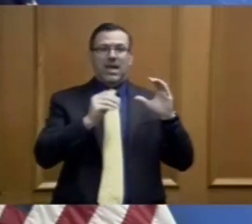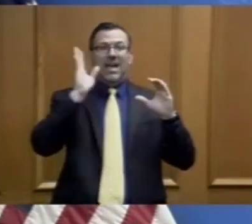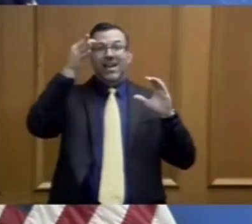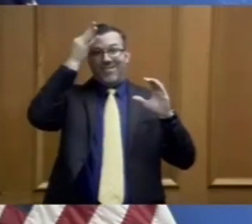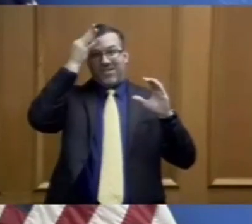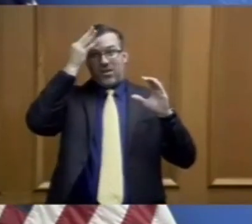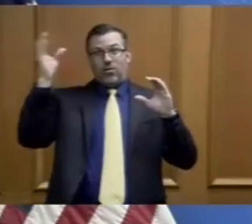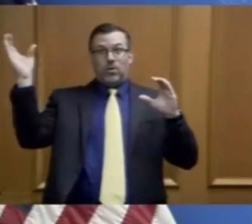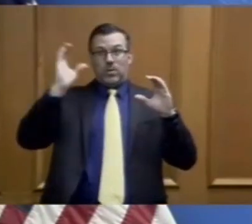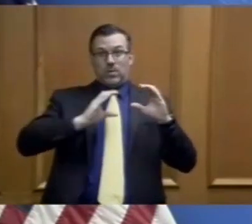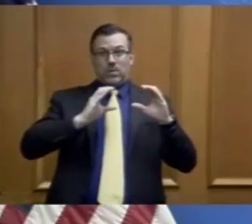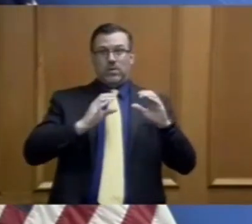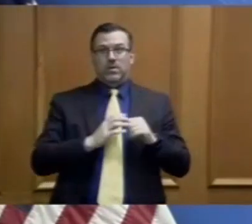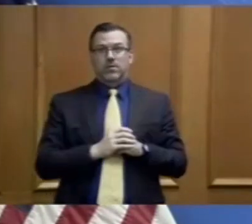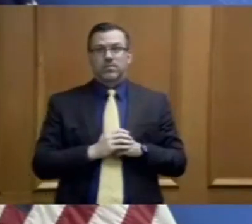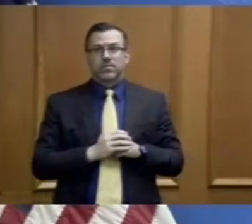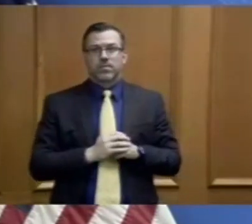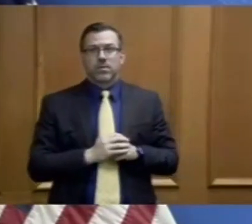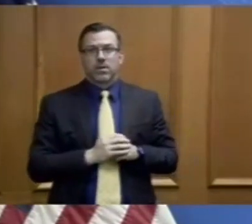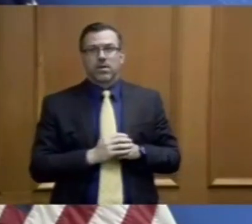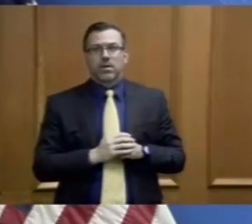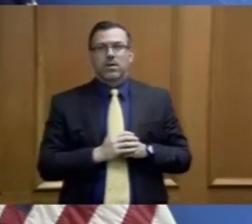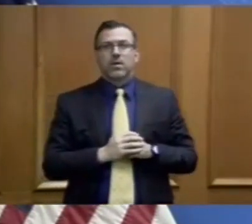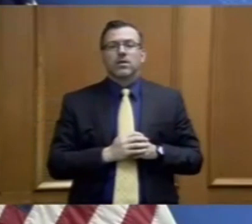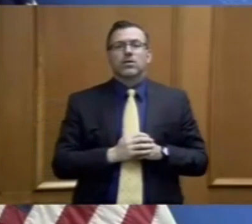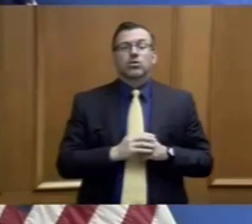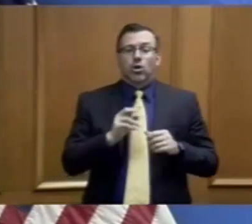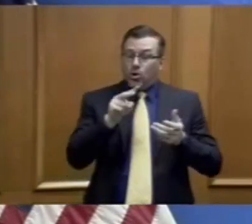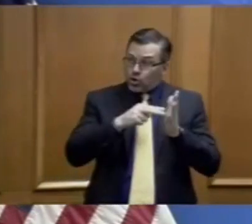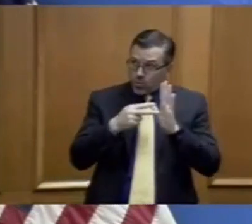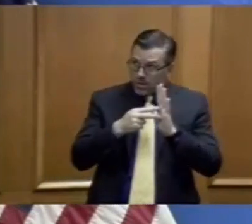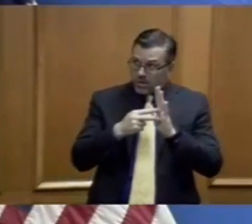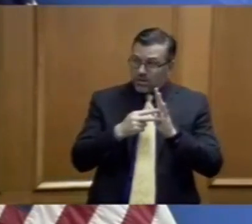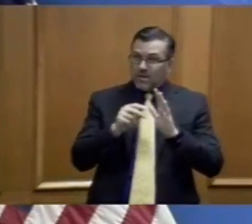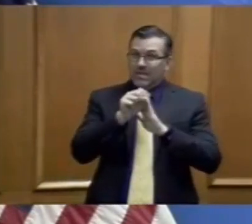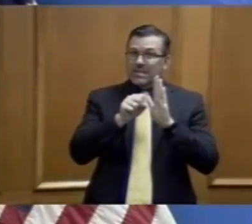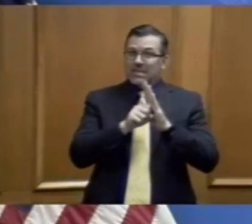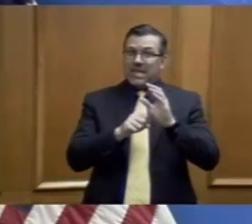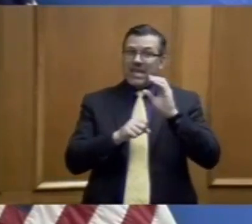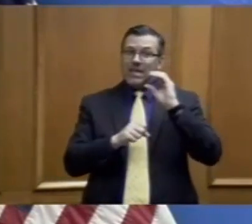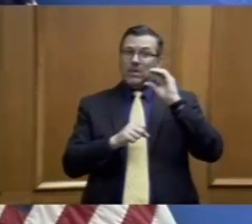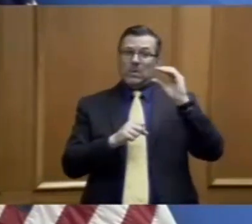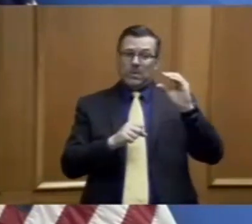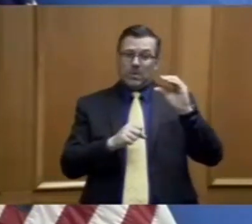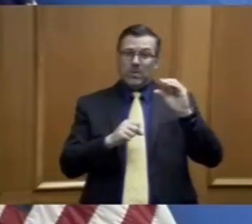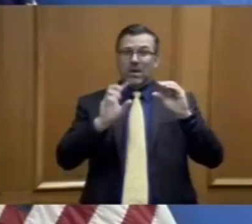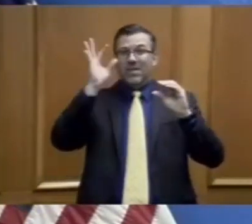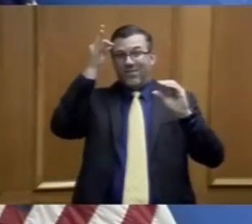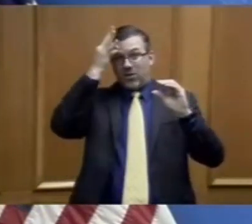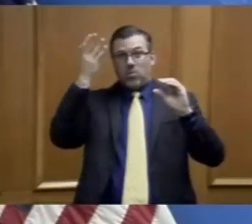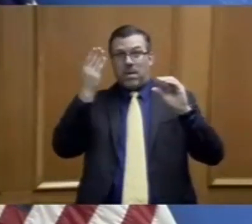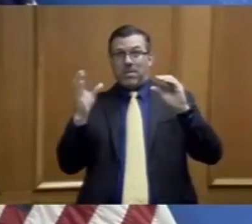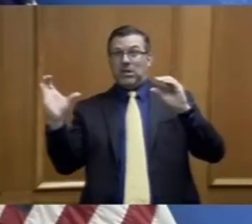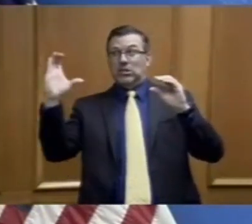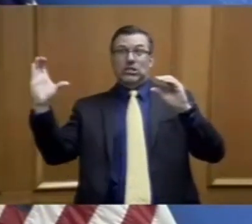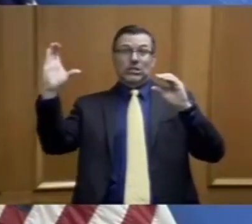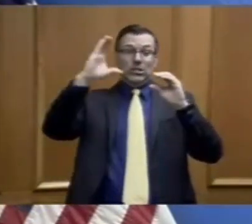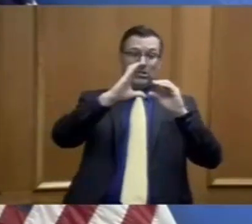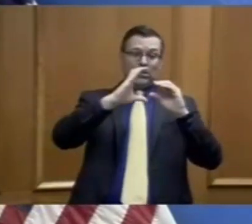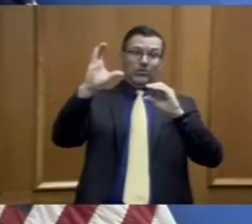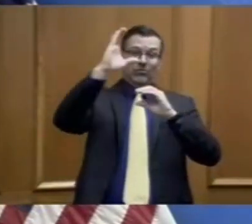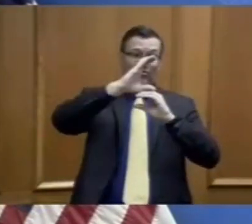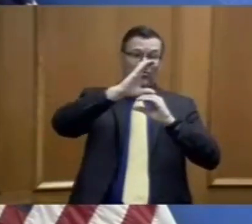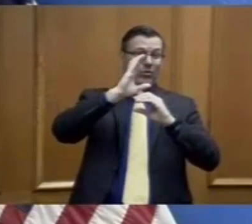more than a one-to-one match scenario? Many times it is more than a one-to-one match. I think in our